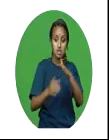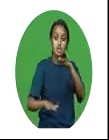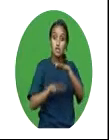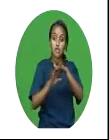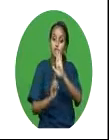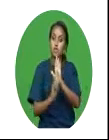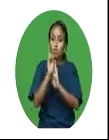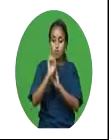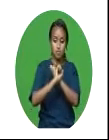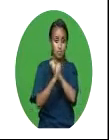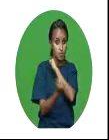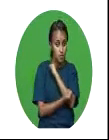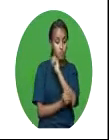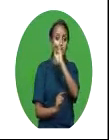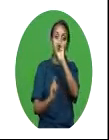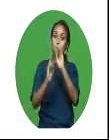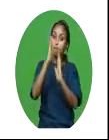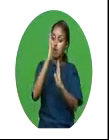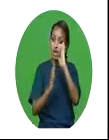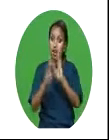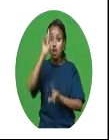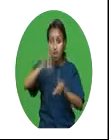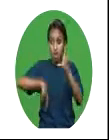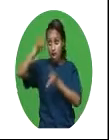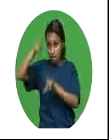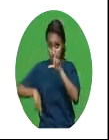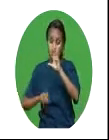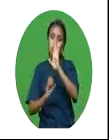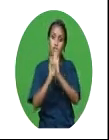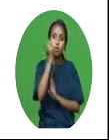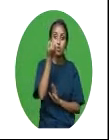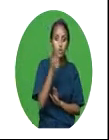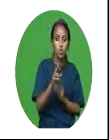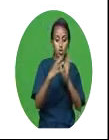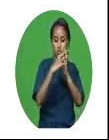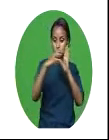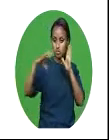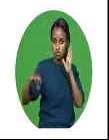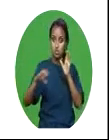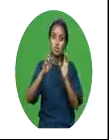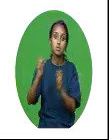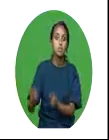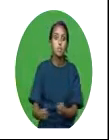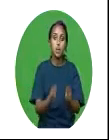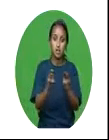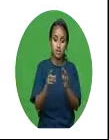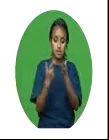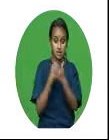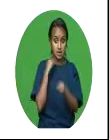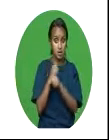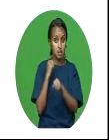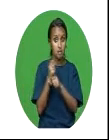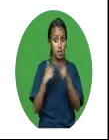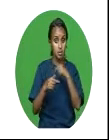cylinder is based on the parallel line development or stretch-out line method. It's made